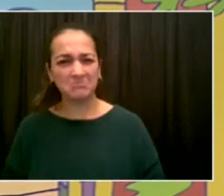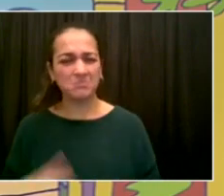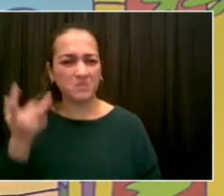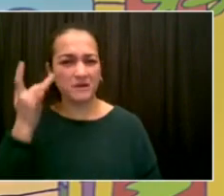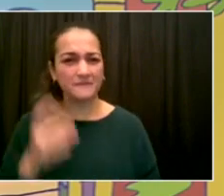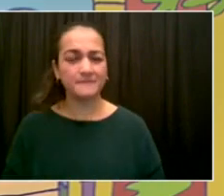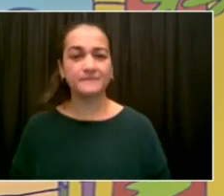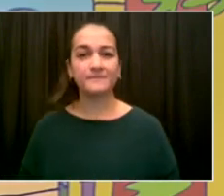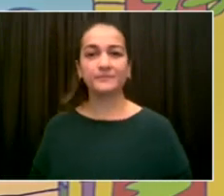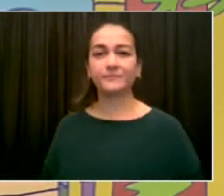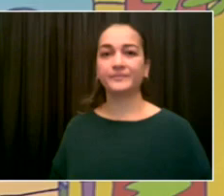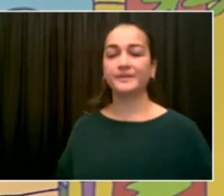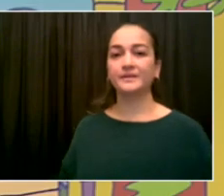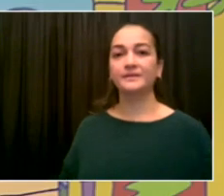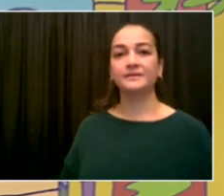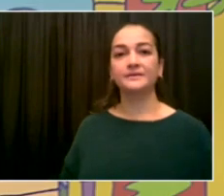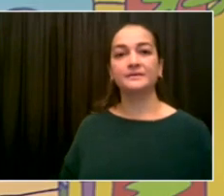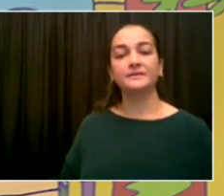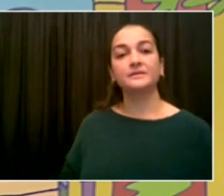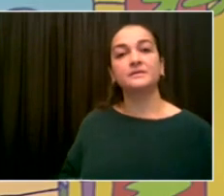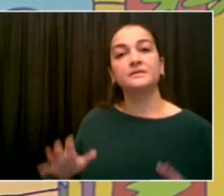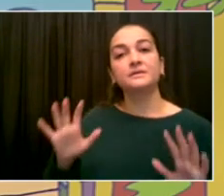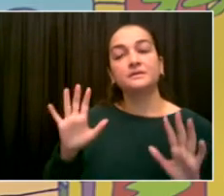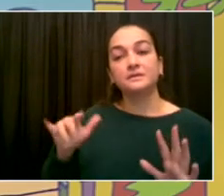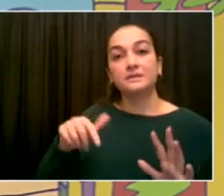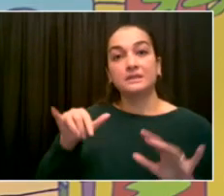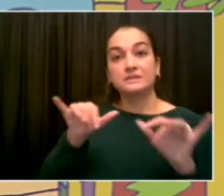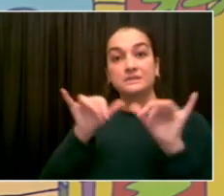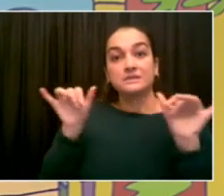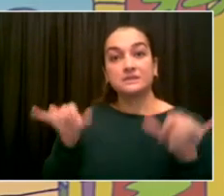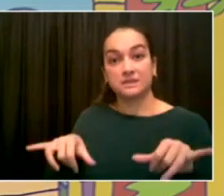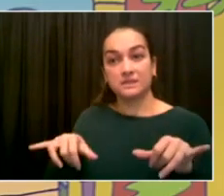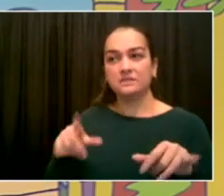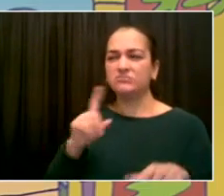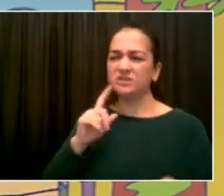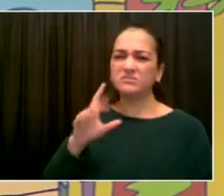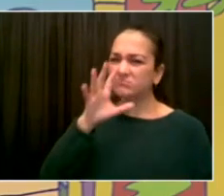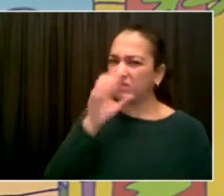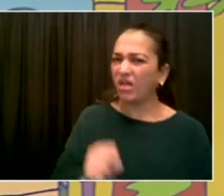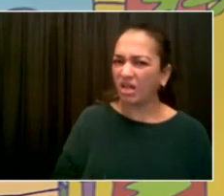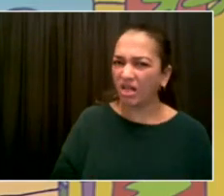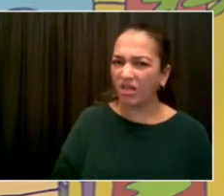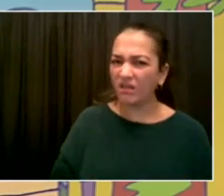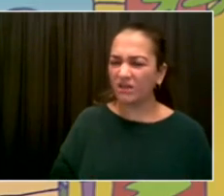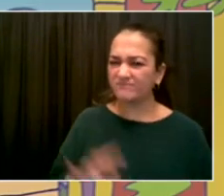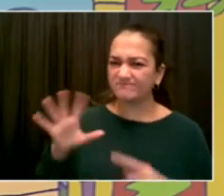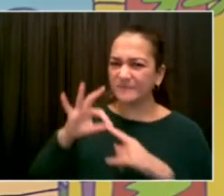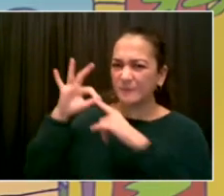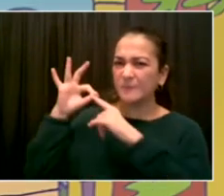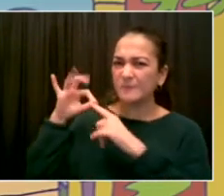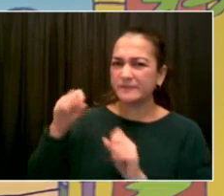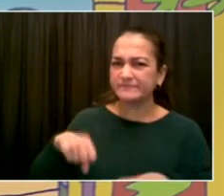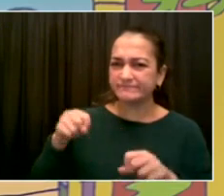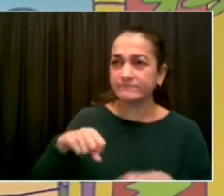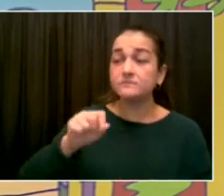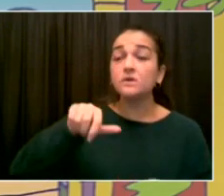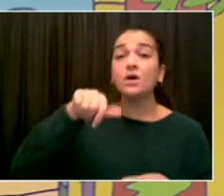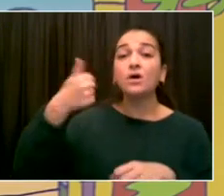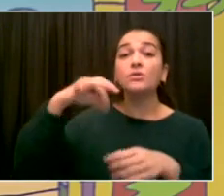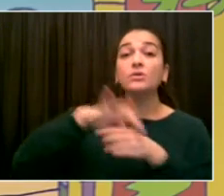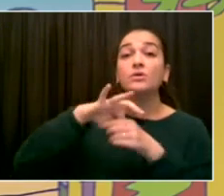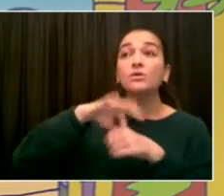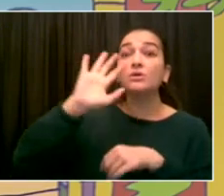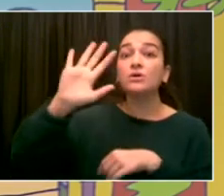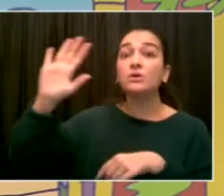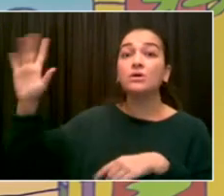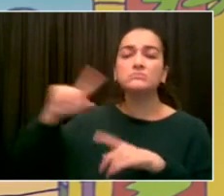susceptible to the impact of big money. I think our structure has been much more